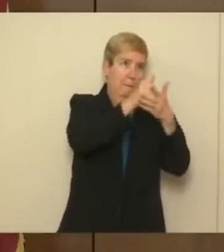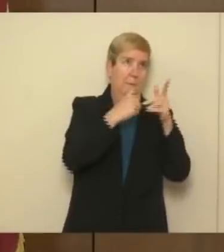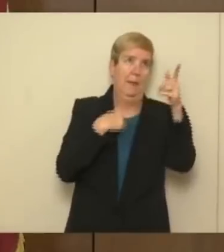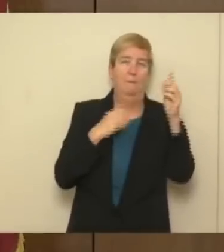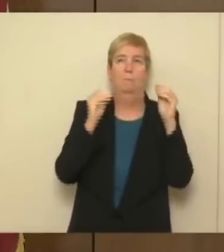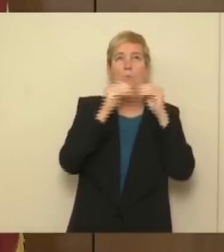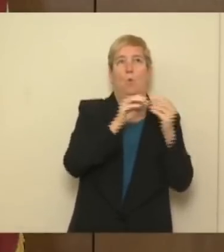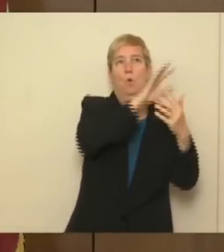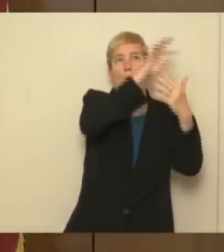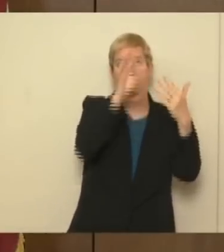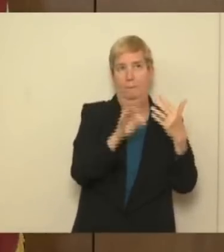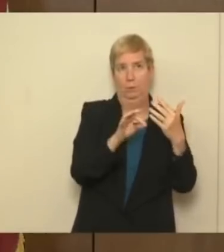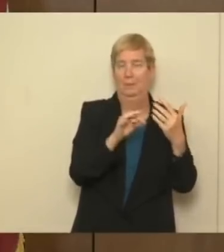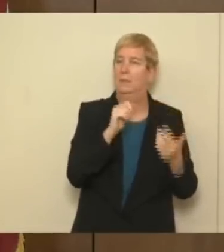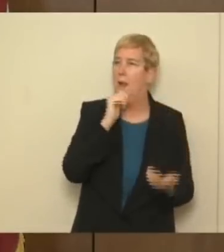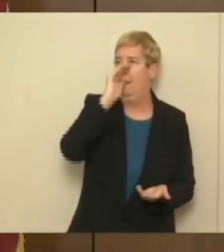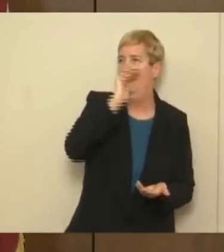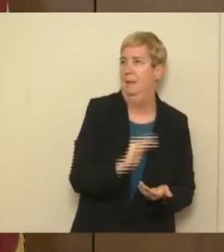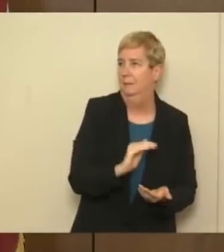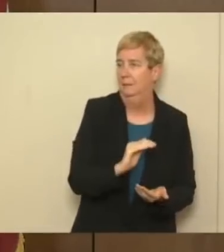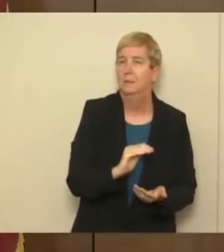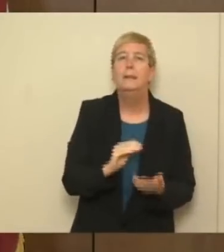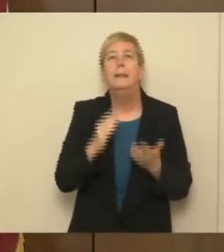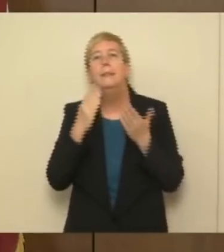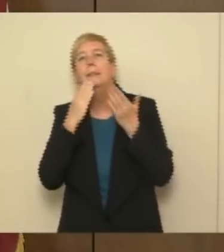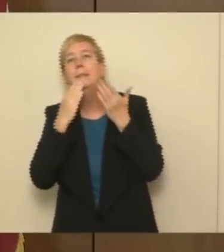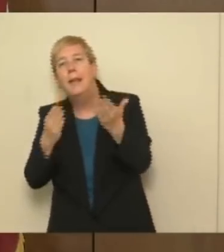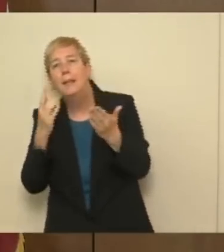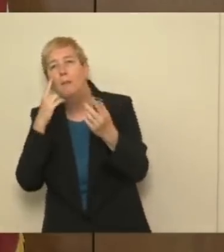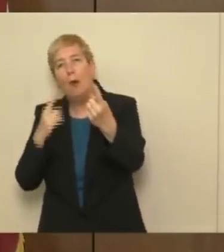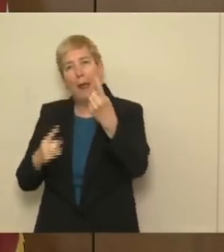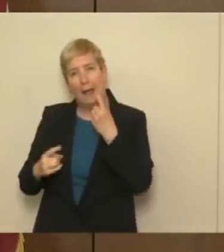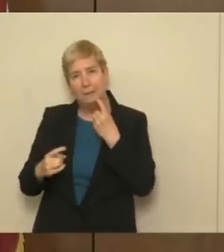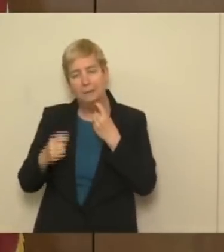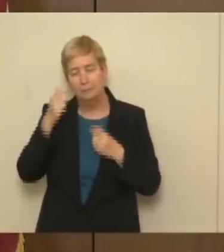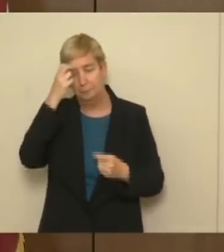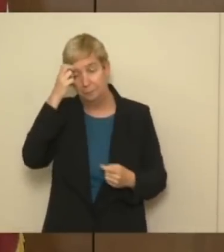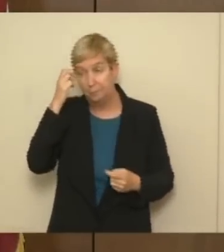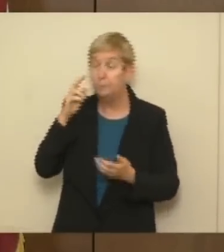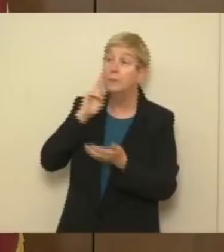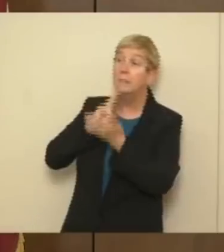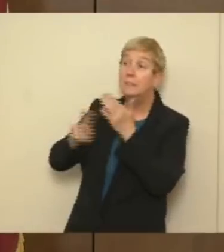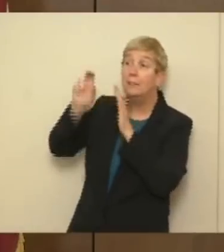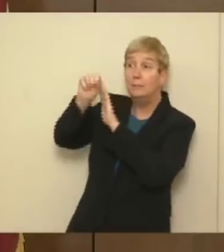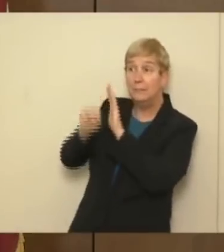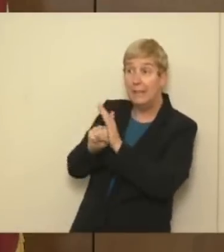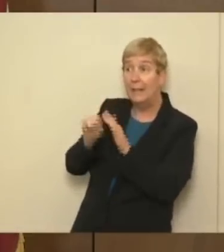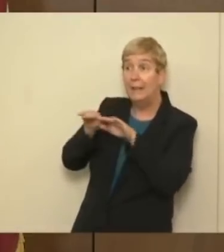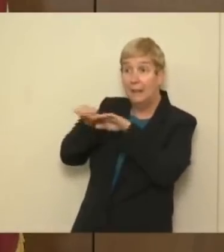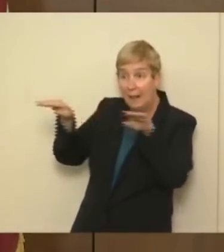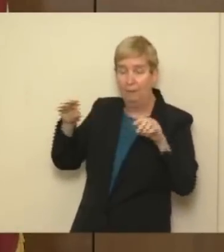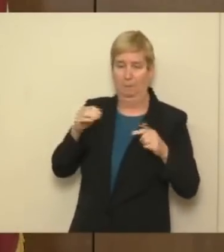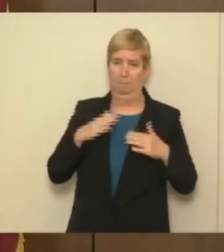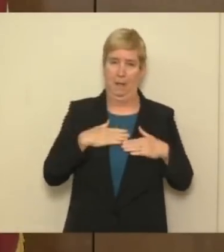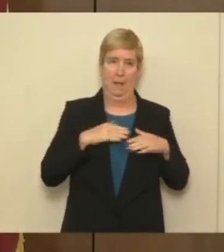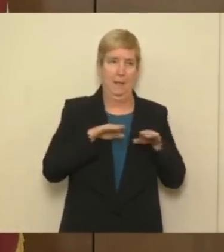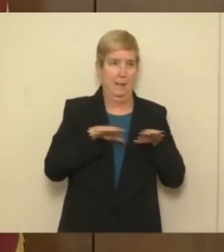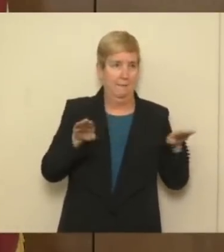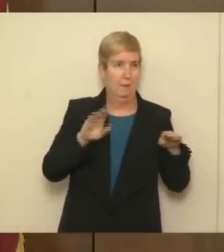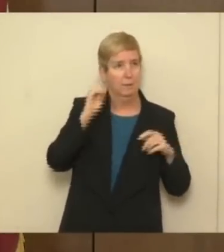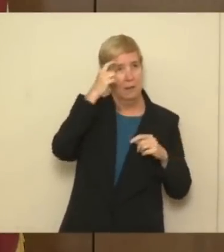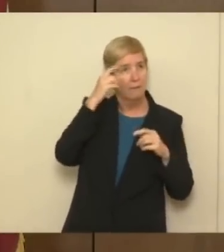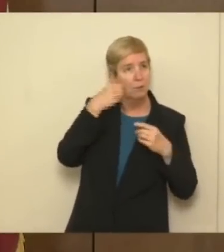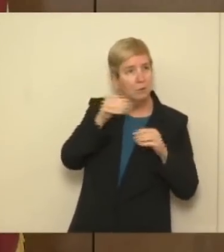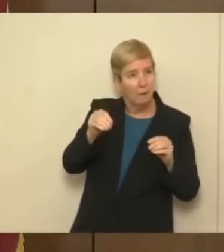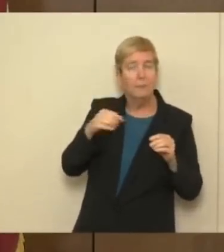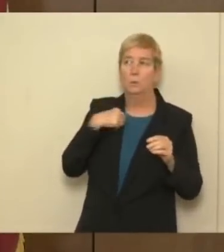you raising that issue, and it's being raised both to the Secretary of State and to our level in the governor's office to make sure